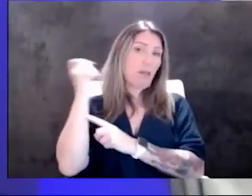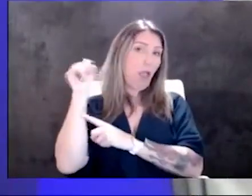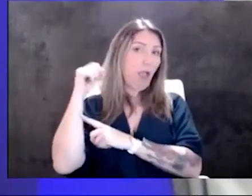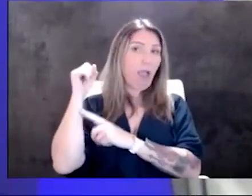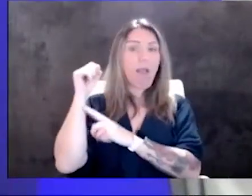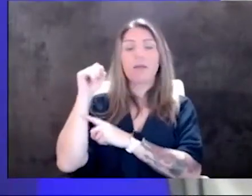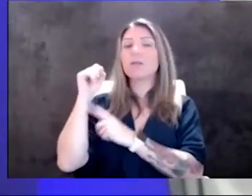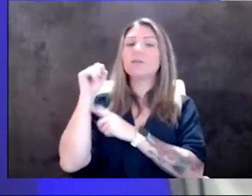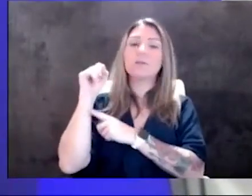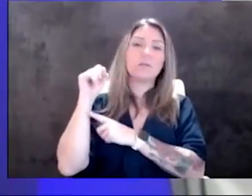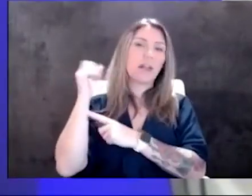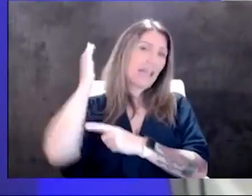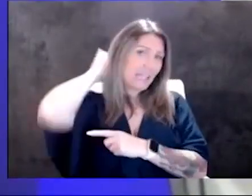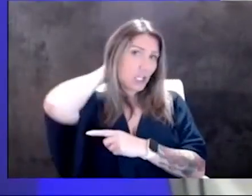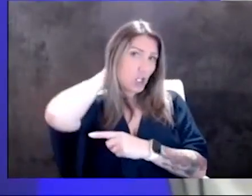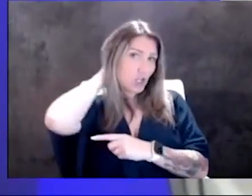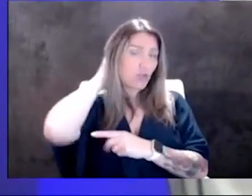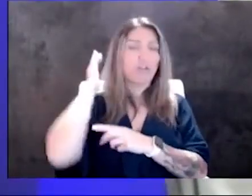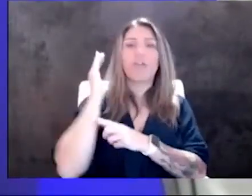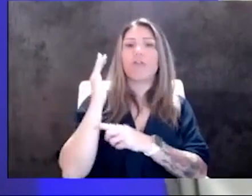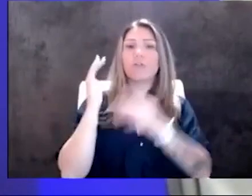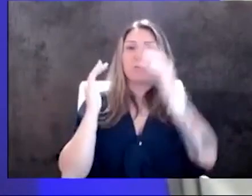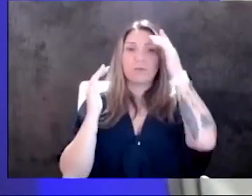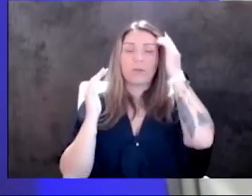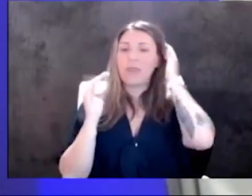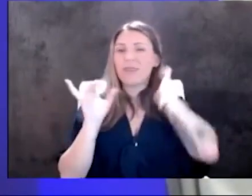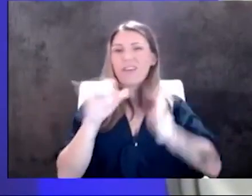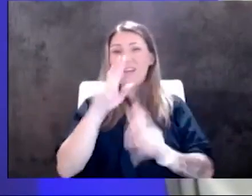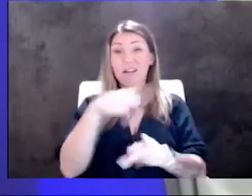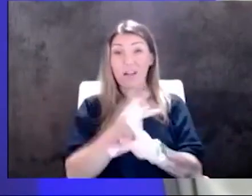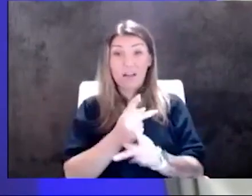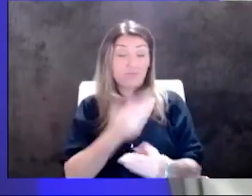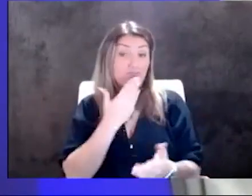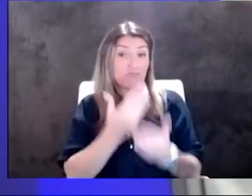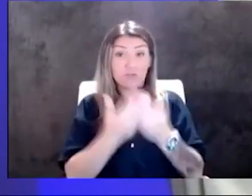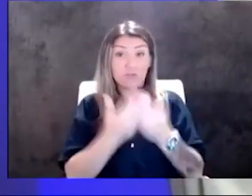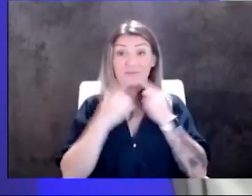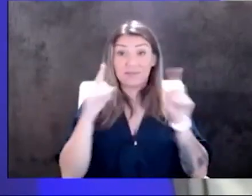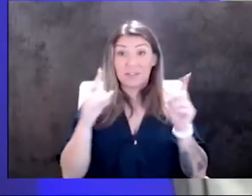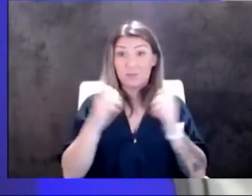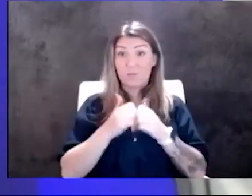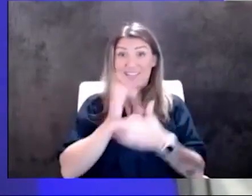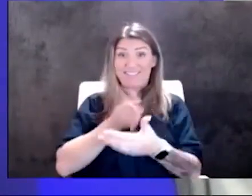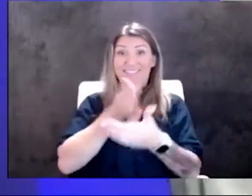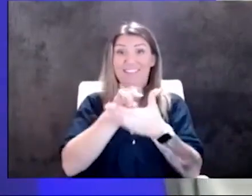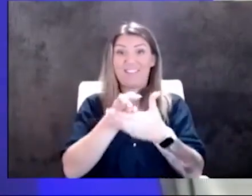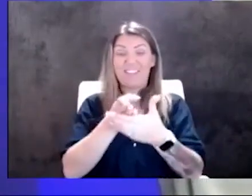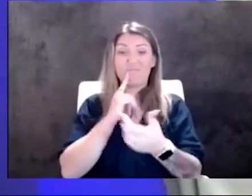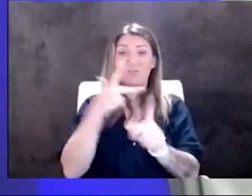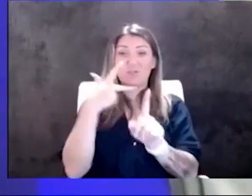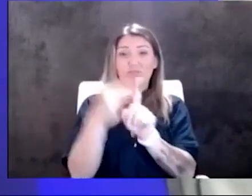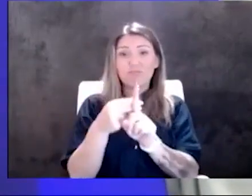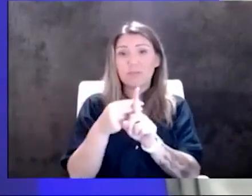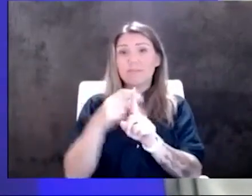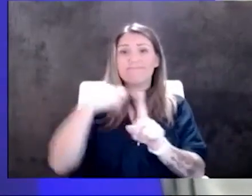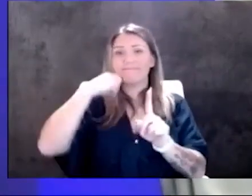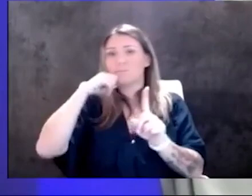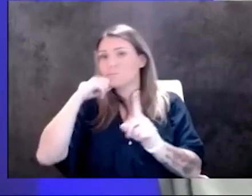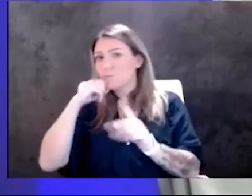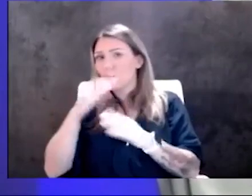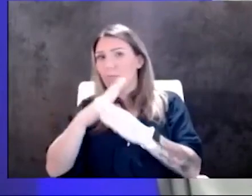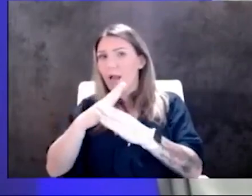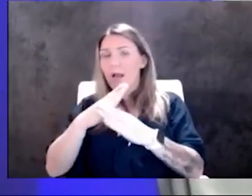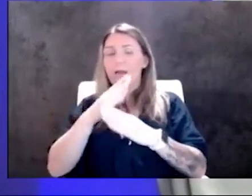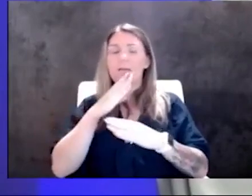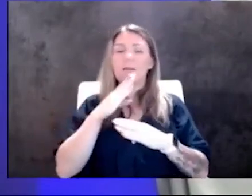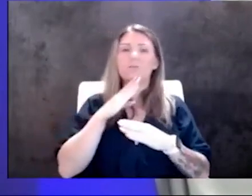pains, and we usually have really good success with some of our interventions, injections, nerve blocks, radiofrequency ablations. But if